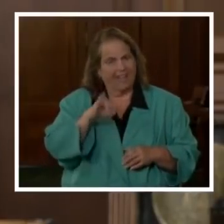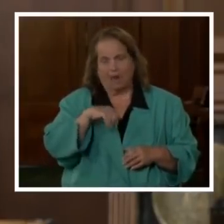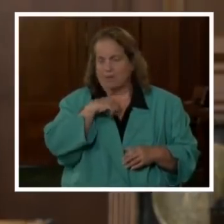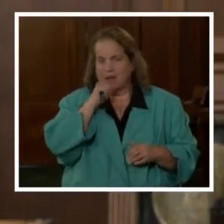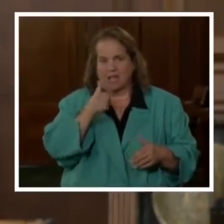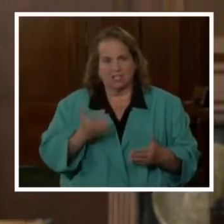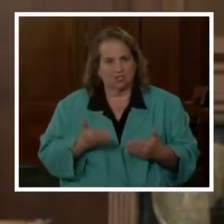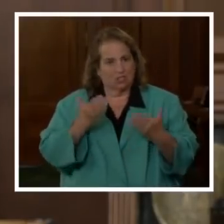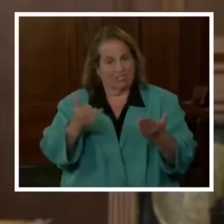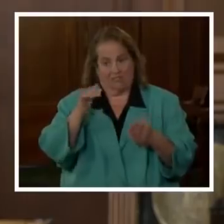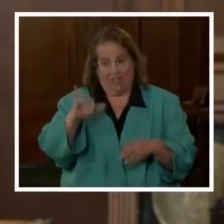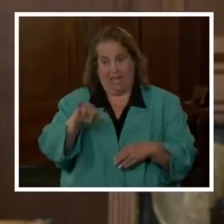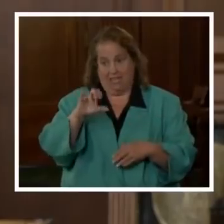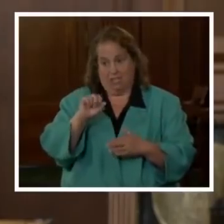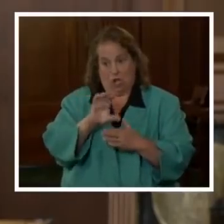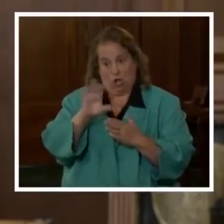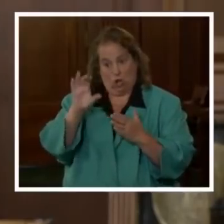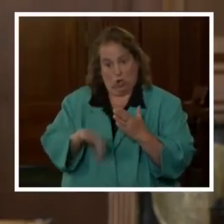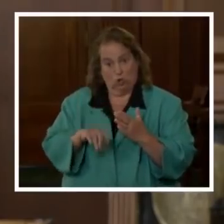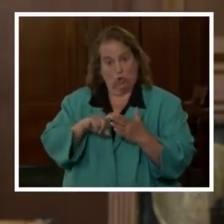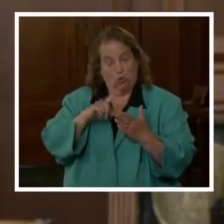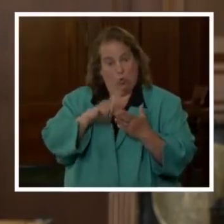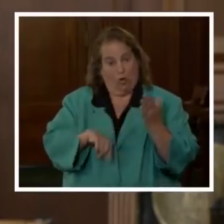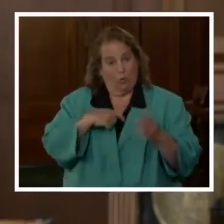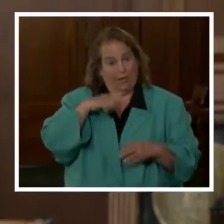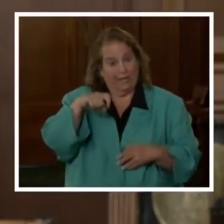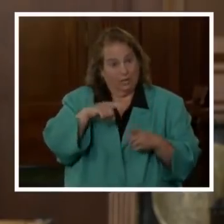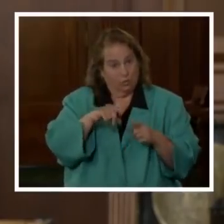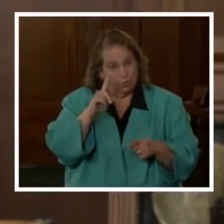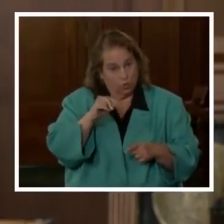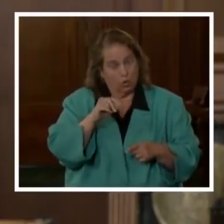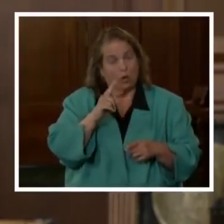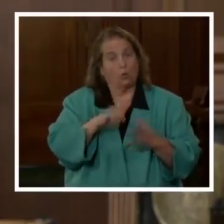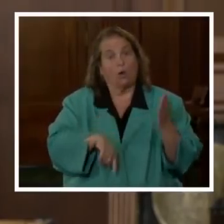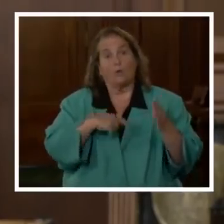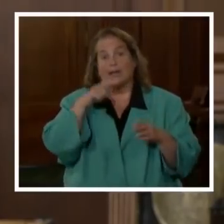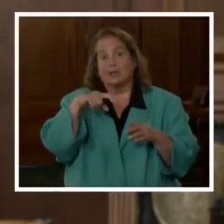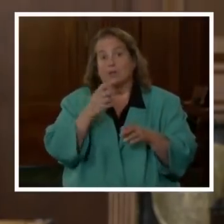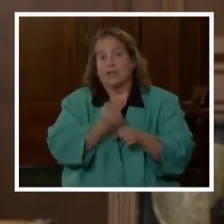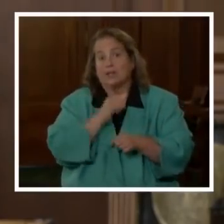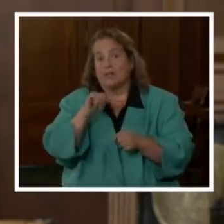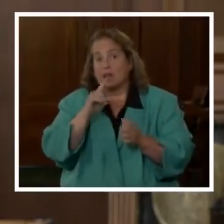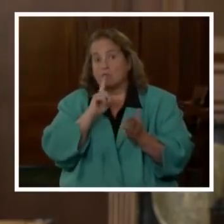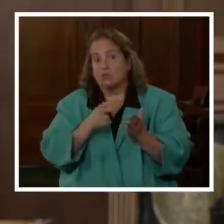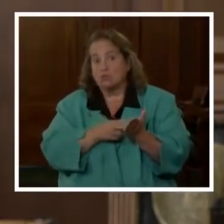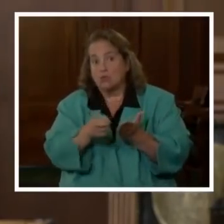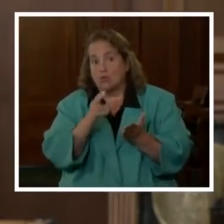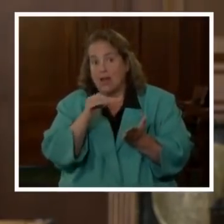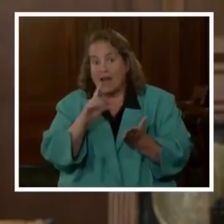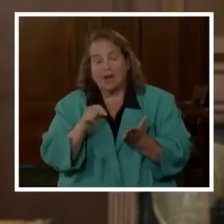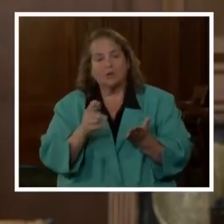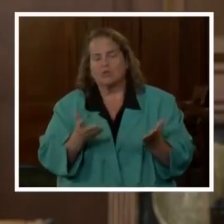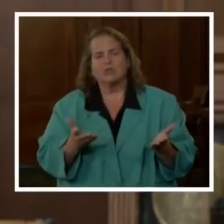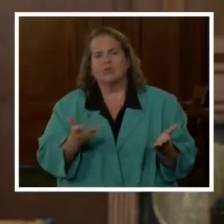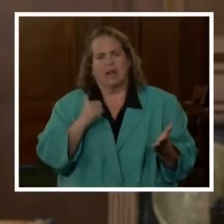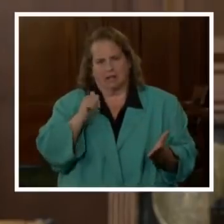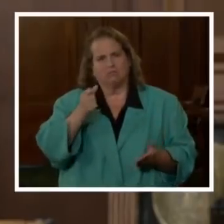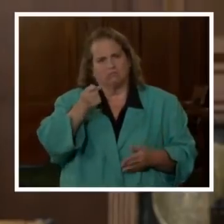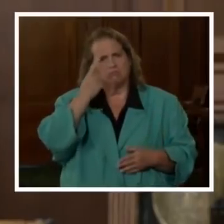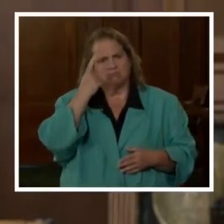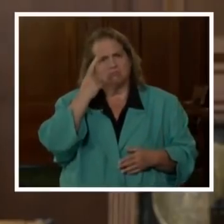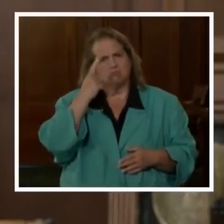suggesting any conclusion to what we need to do and to get that truth out. And I could